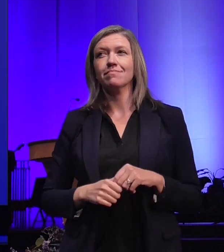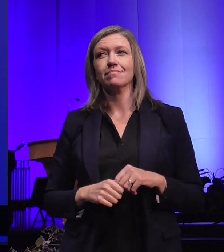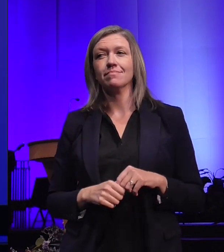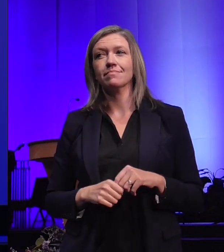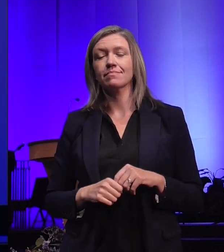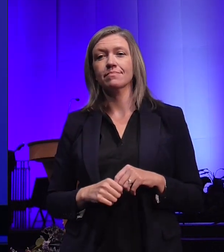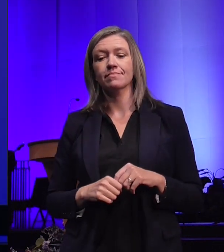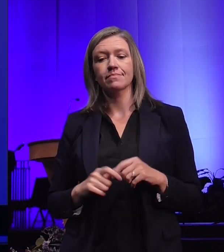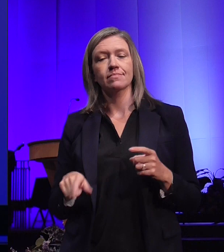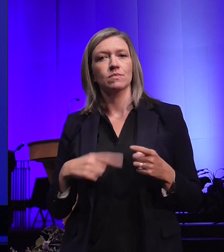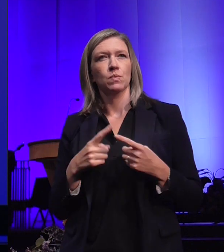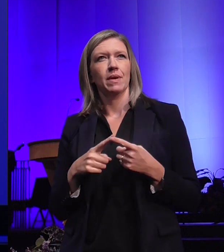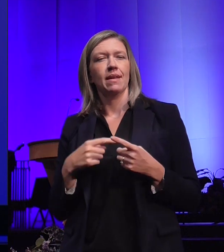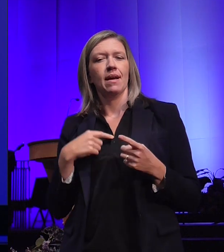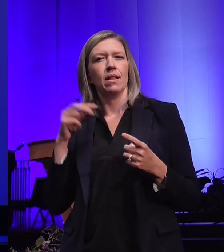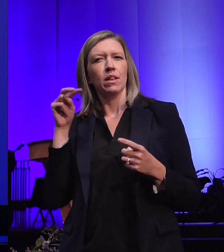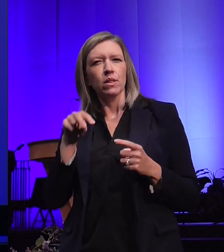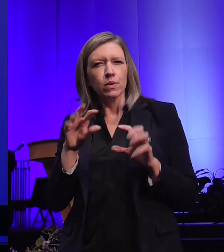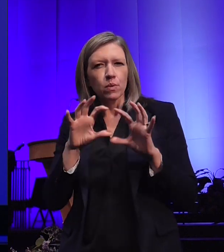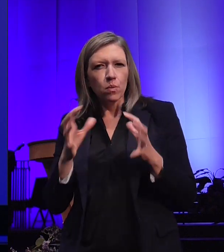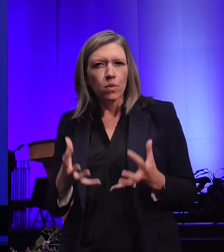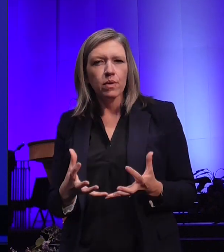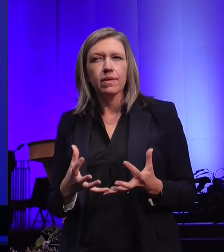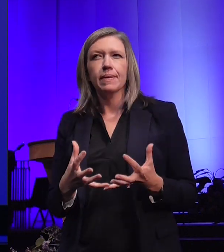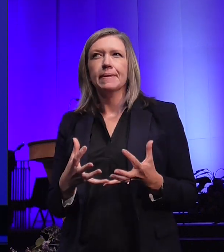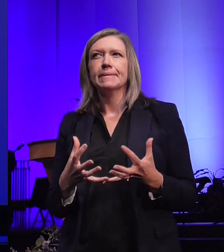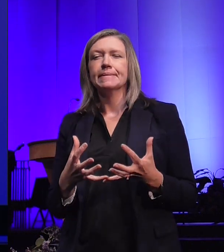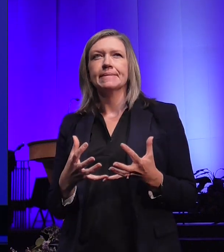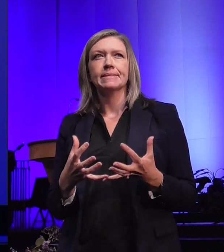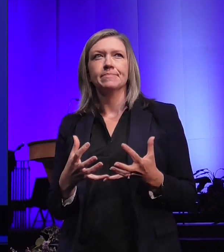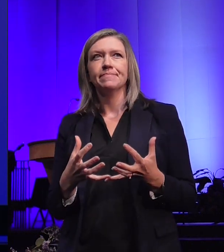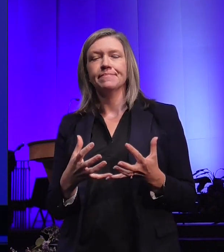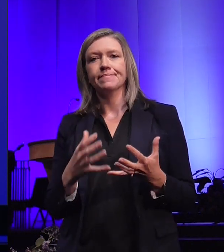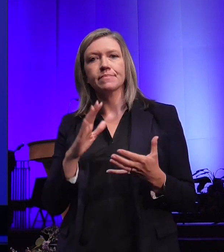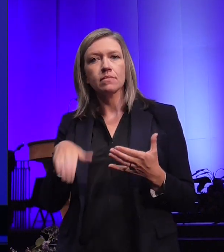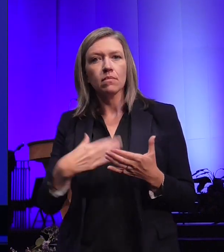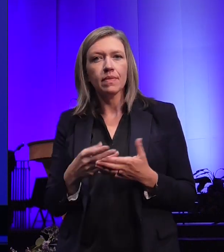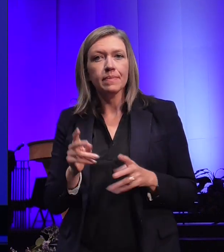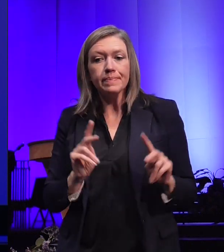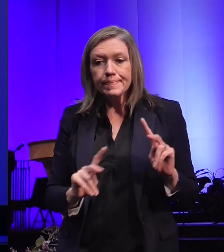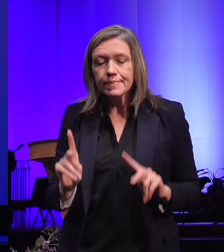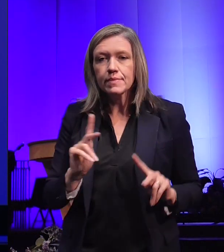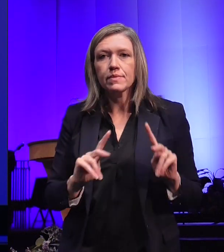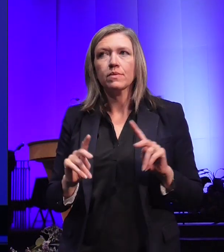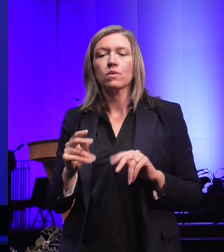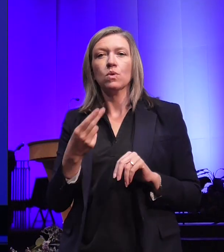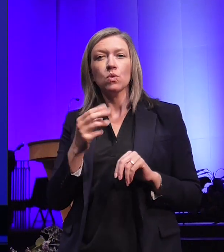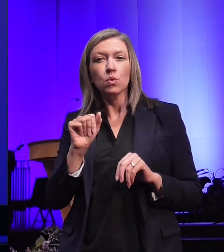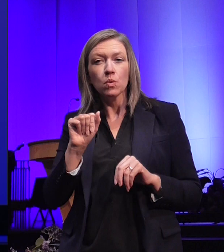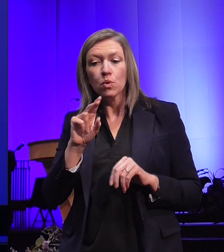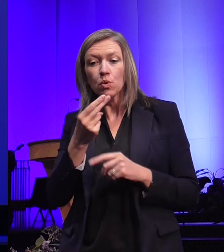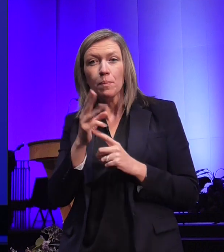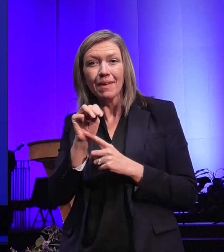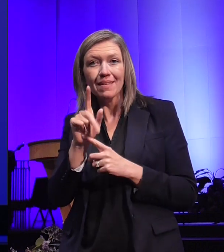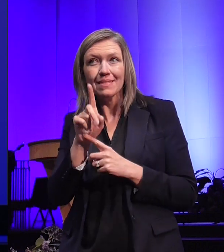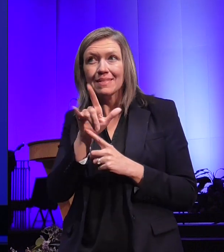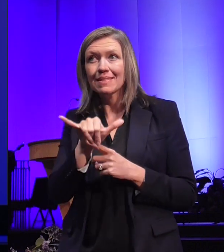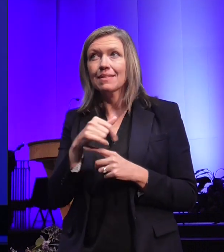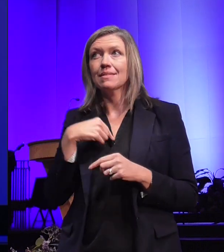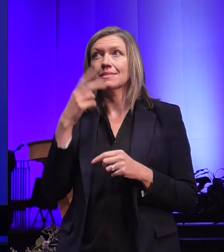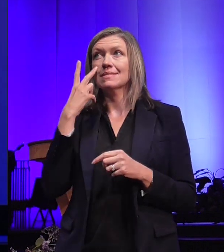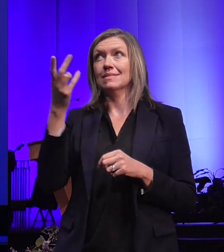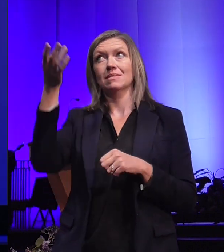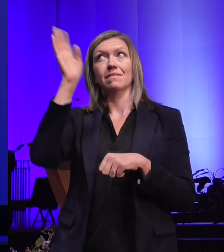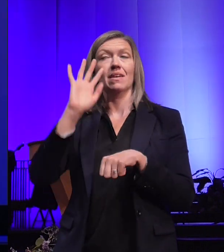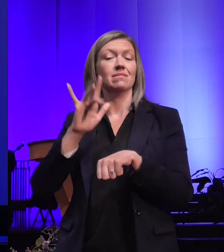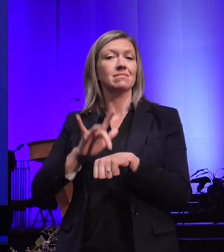And when I look upon this world and all of the humanity, I see the touch of the divine.